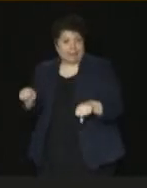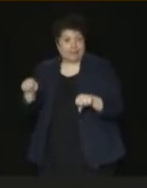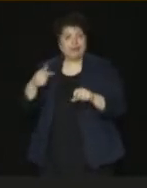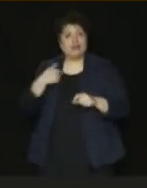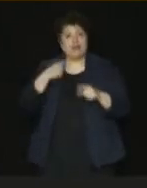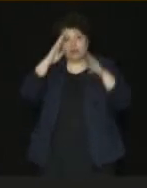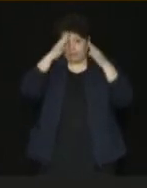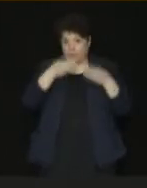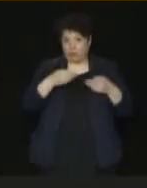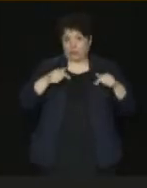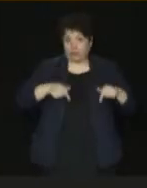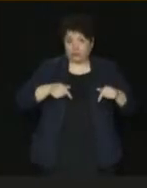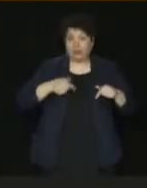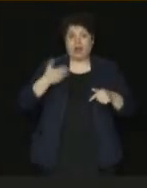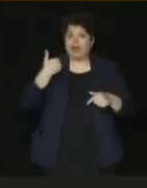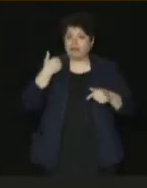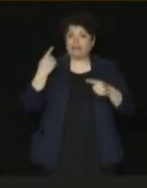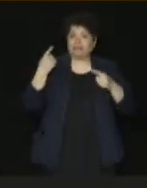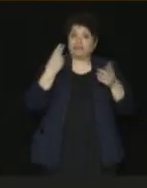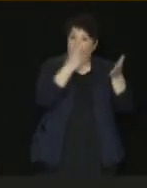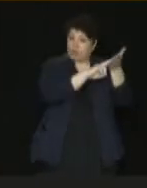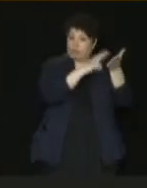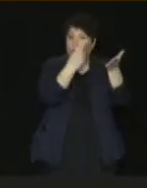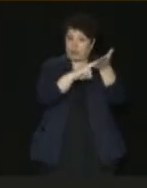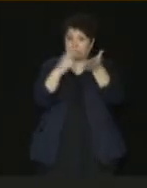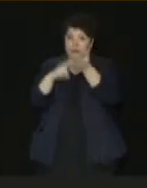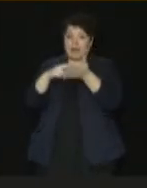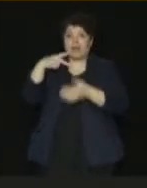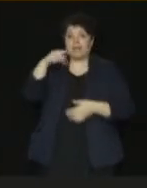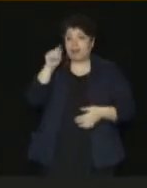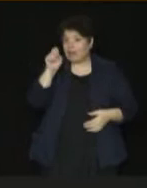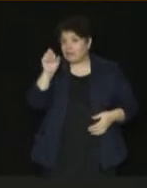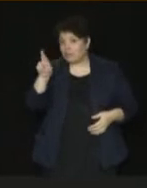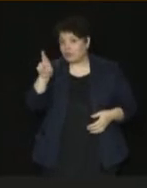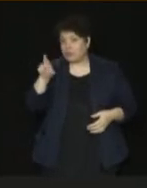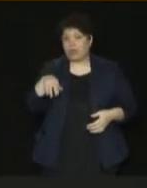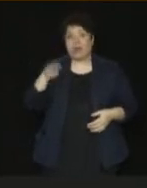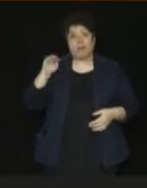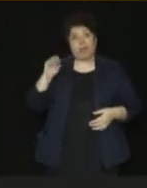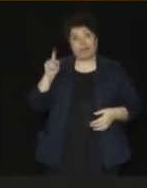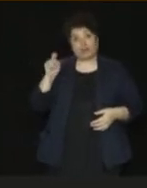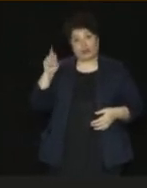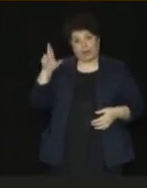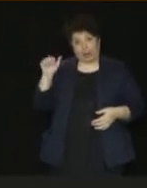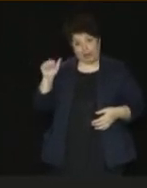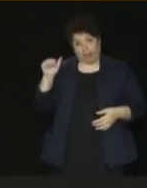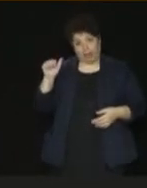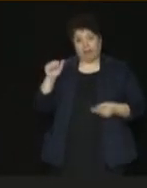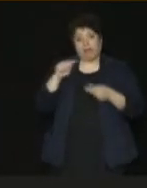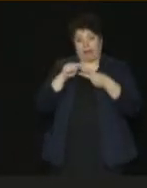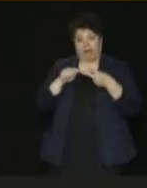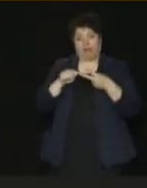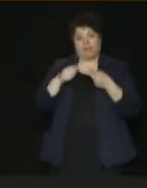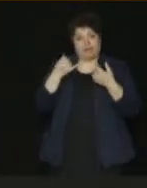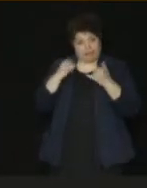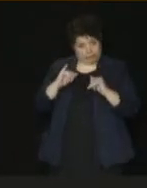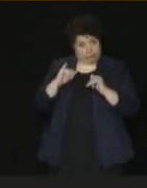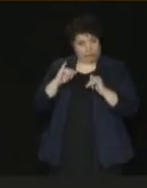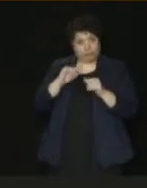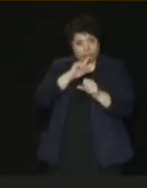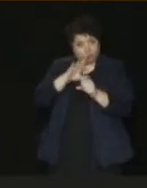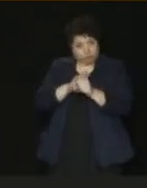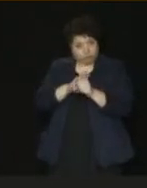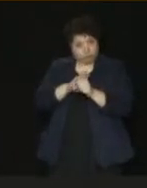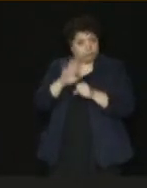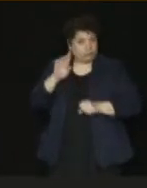ensuring that the contracts that we've signed with Pfizer and with Moderna in particular continue to be respected, and the